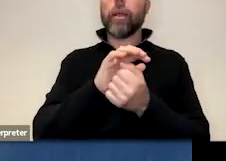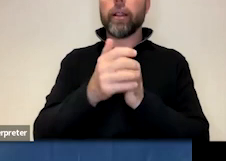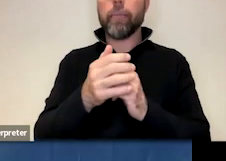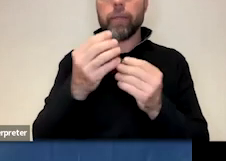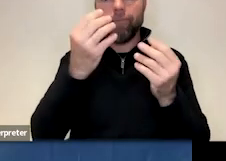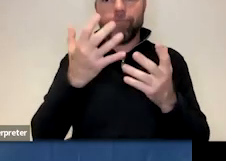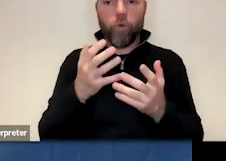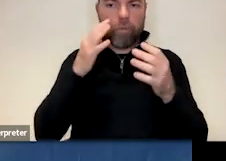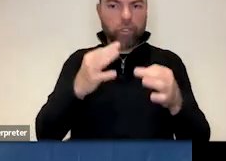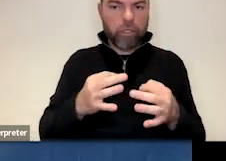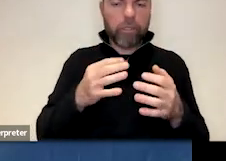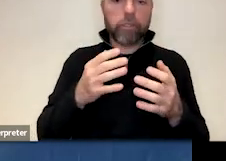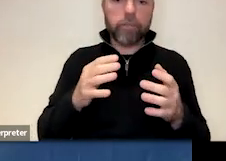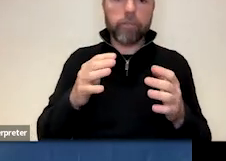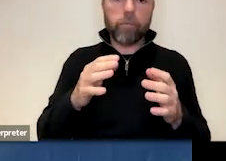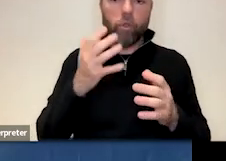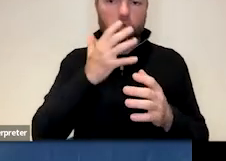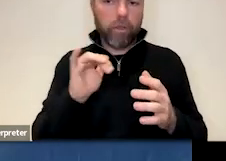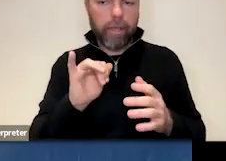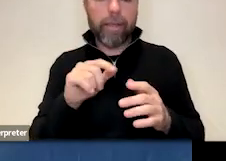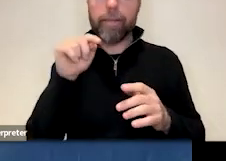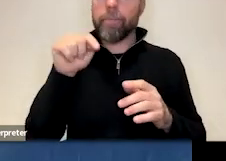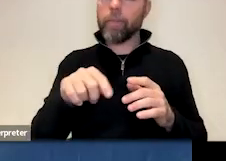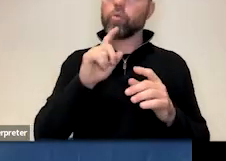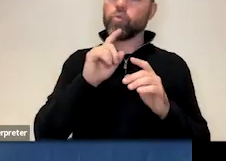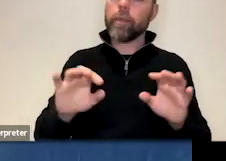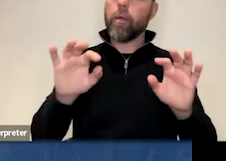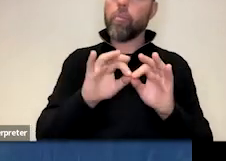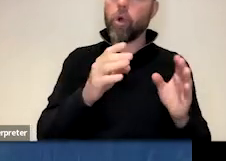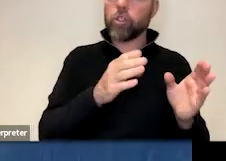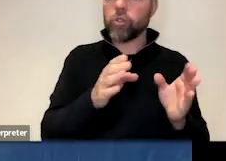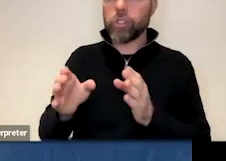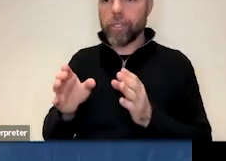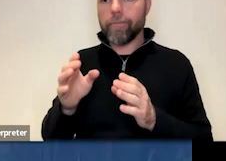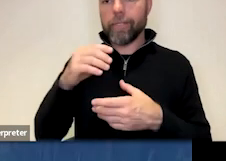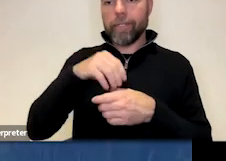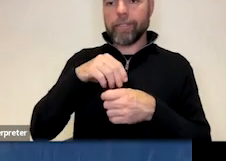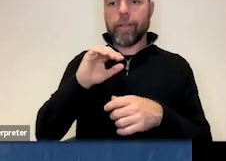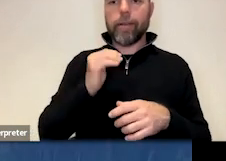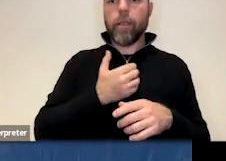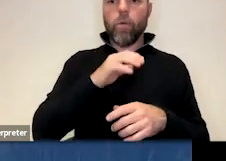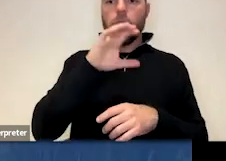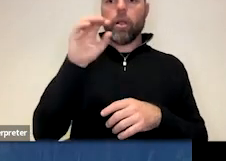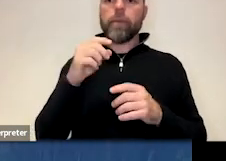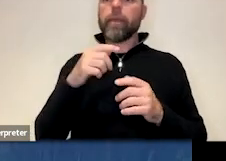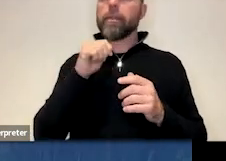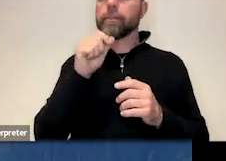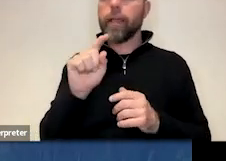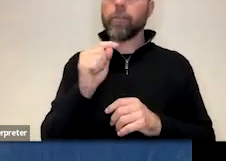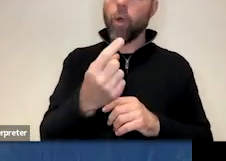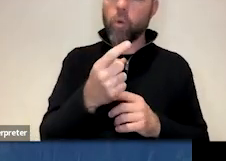looks like. And this was a really important shift that we made internally at our company, where we not